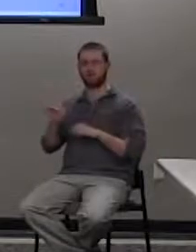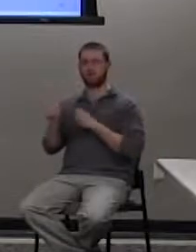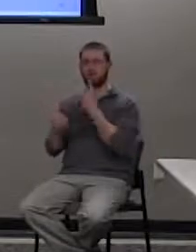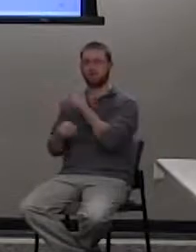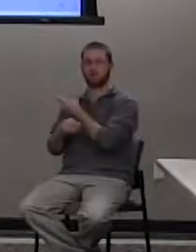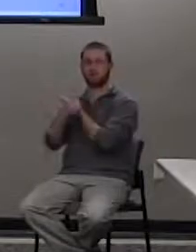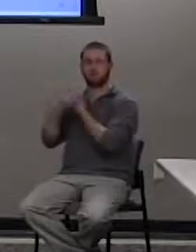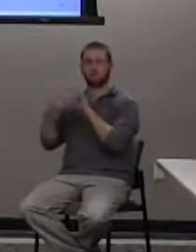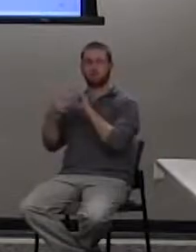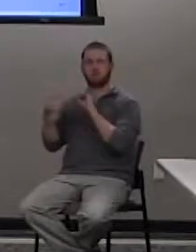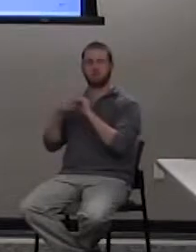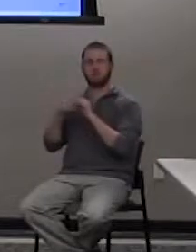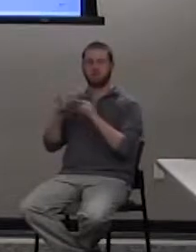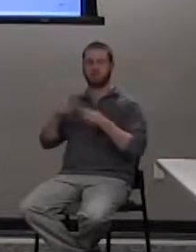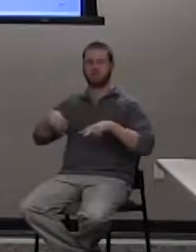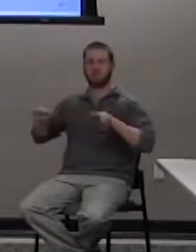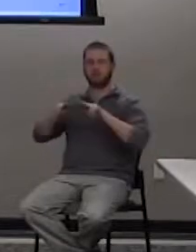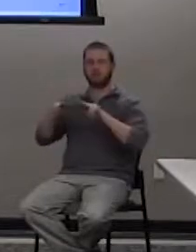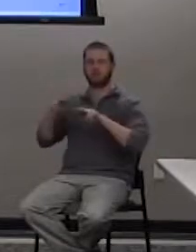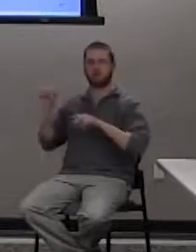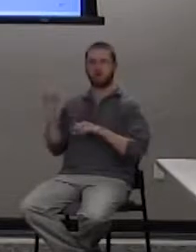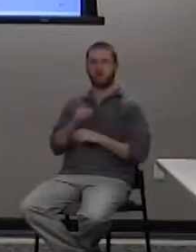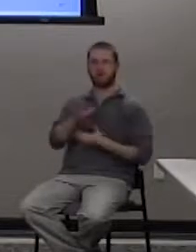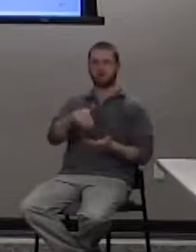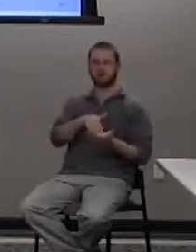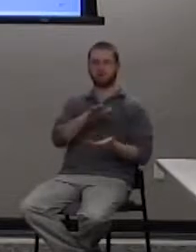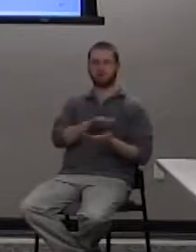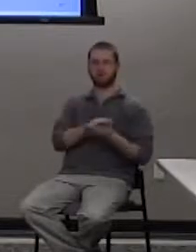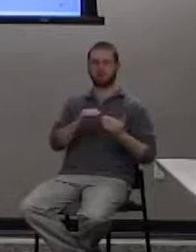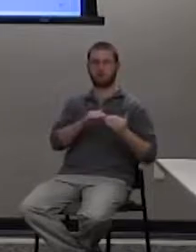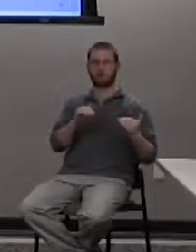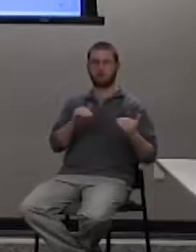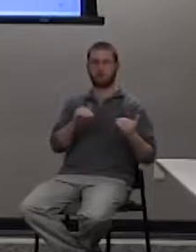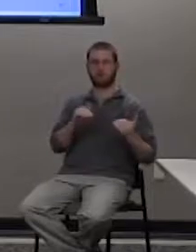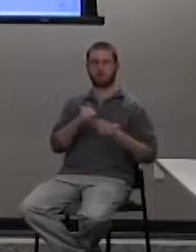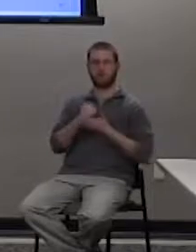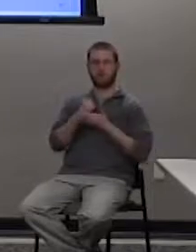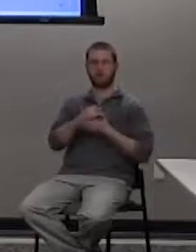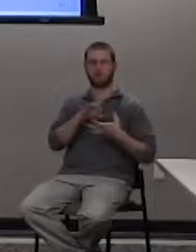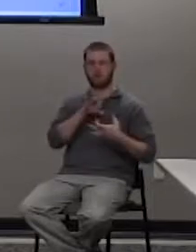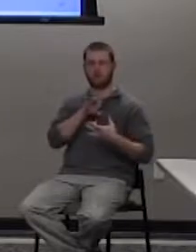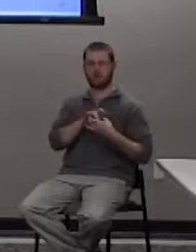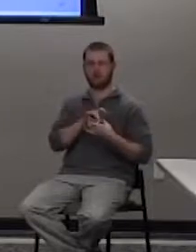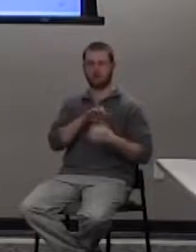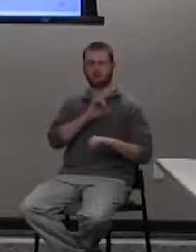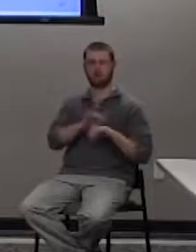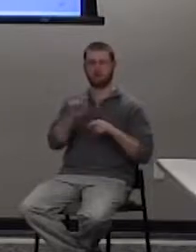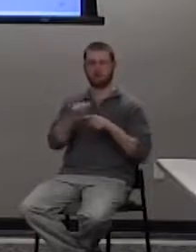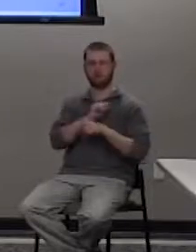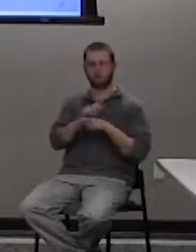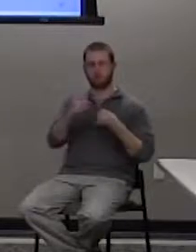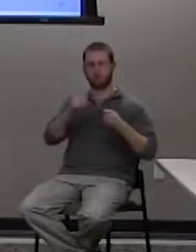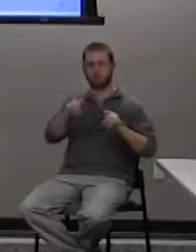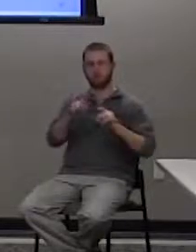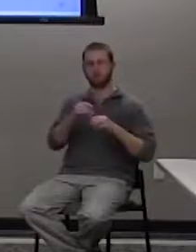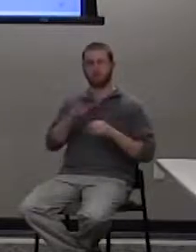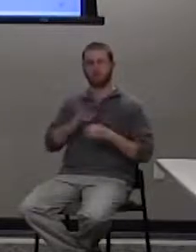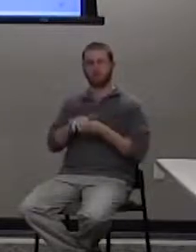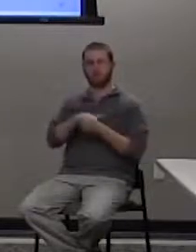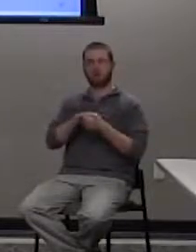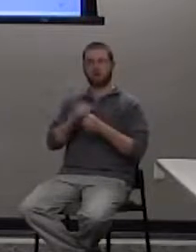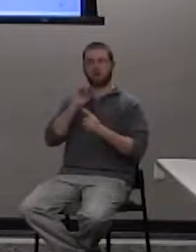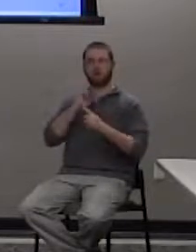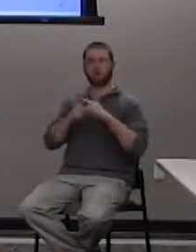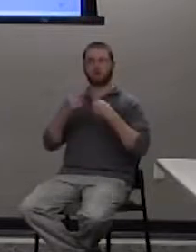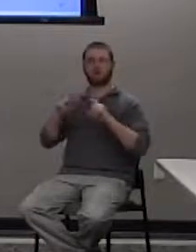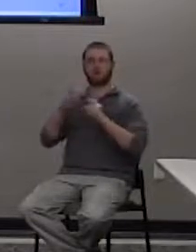we see the value in going down to the middle school level to help connect to job training opportunities and jobs that are here is, it allows